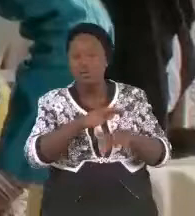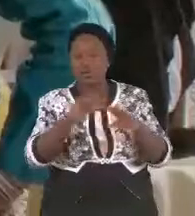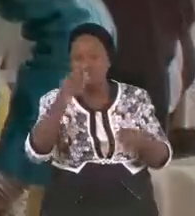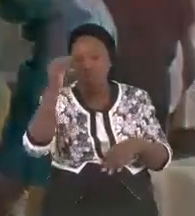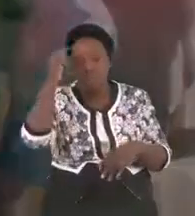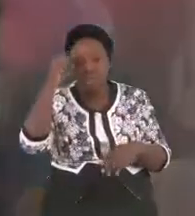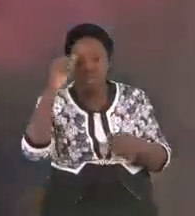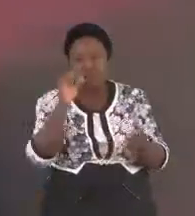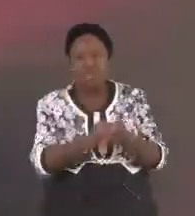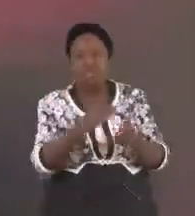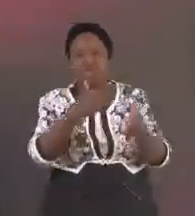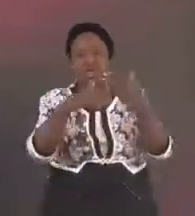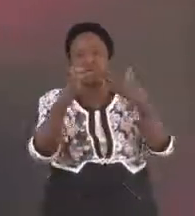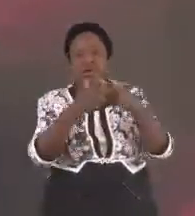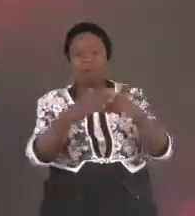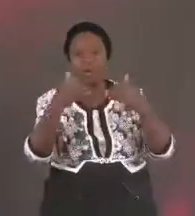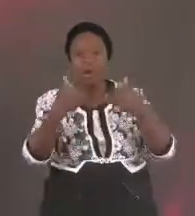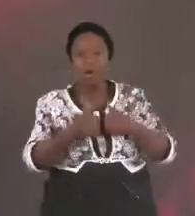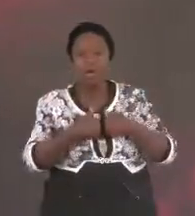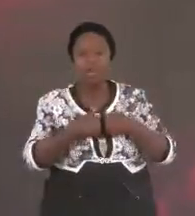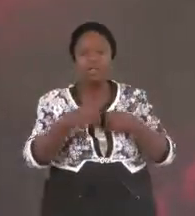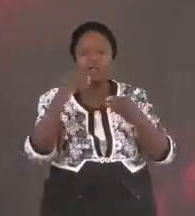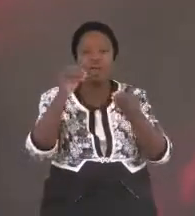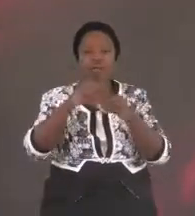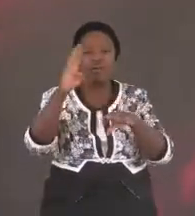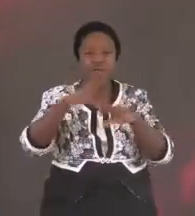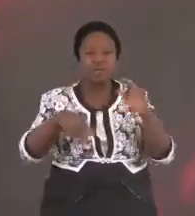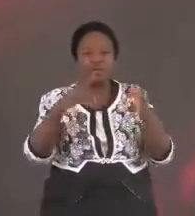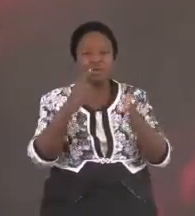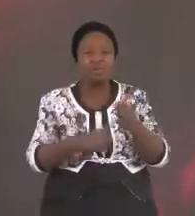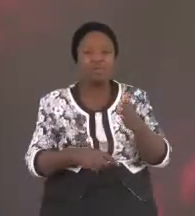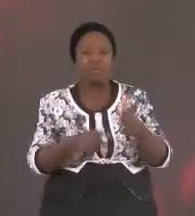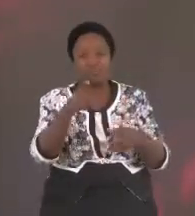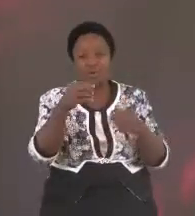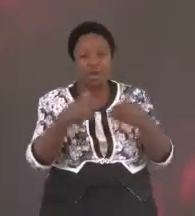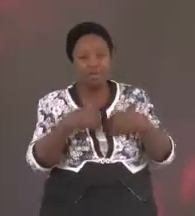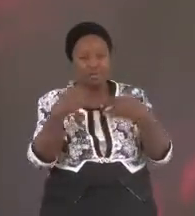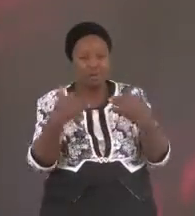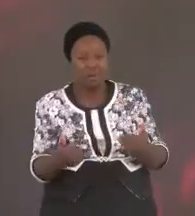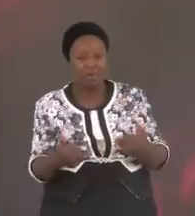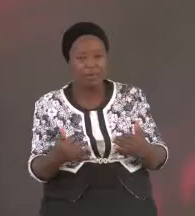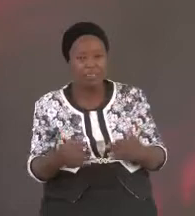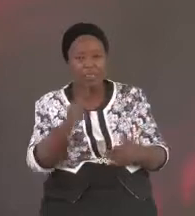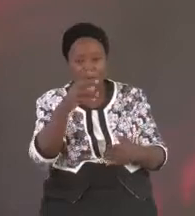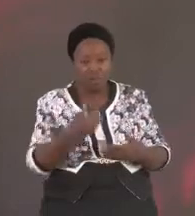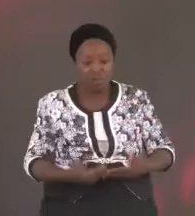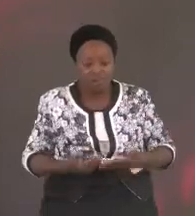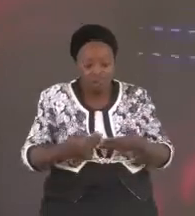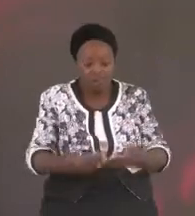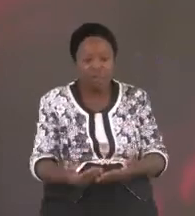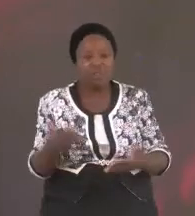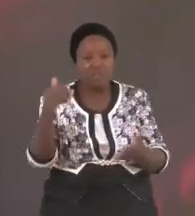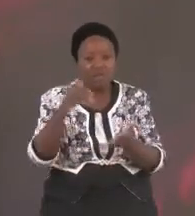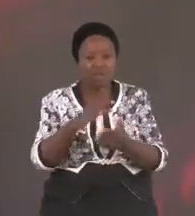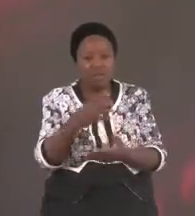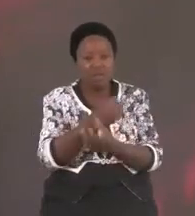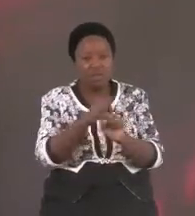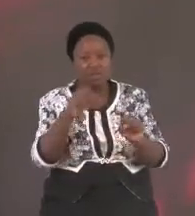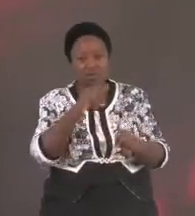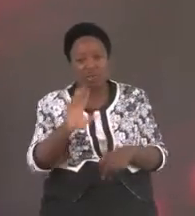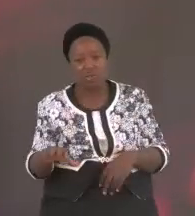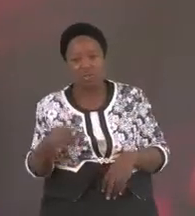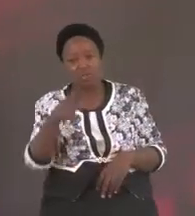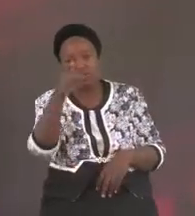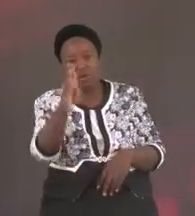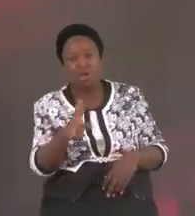has more than what you have now? You are born again, you are saved, you are a child of God, and you are moving